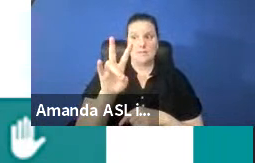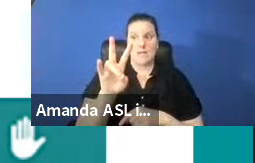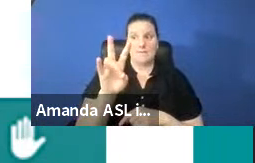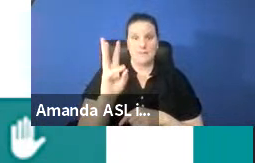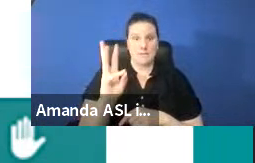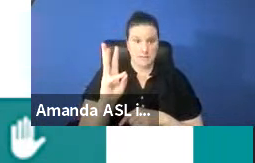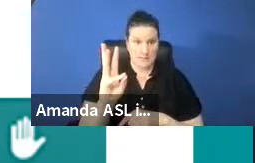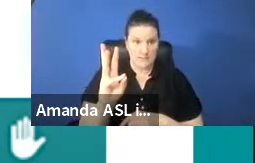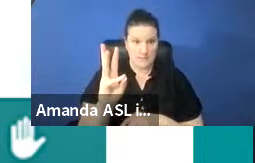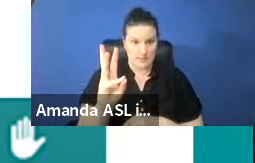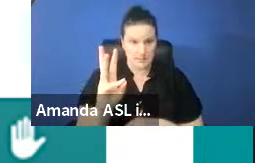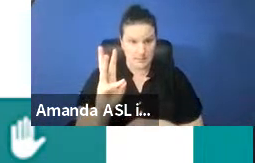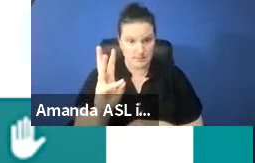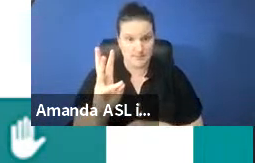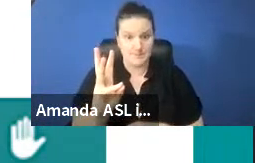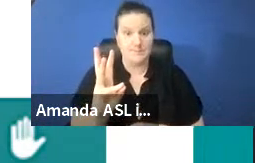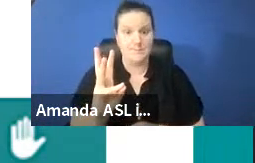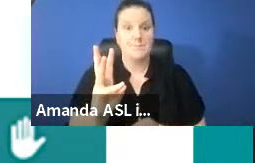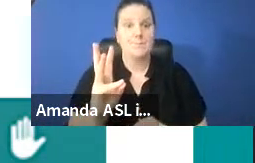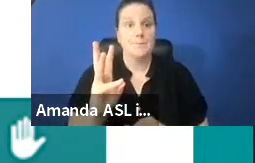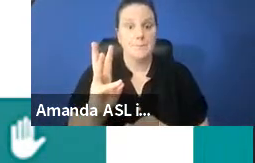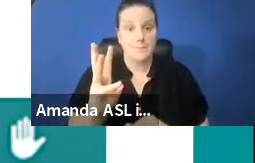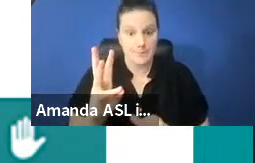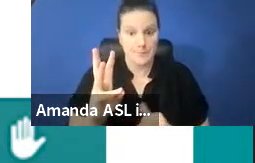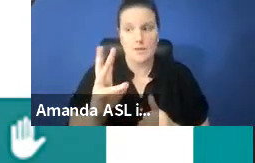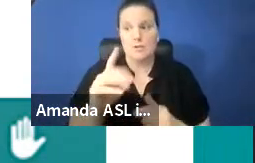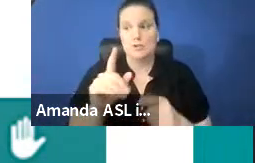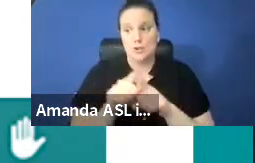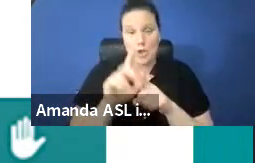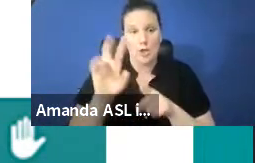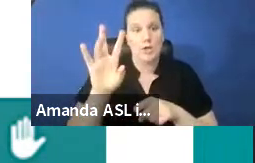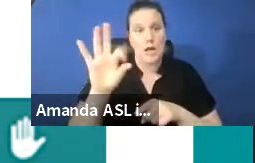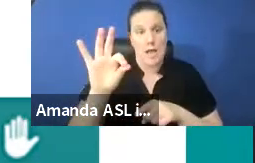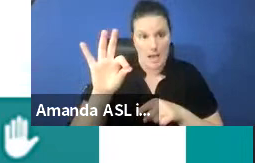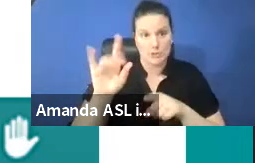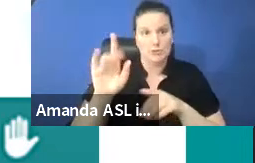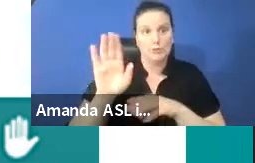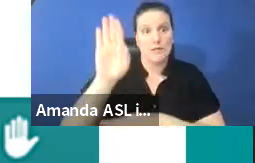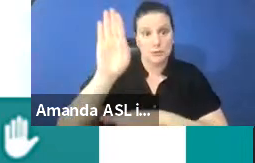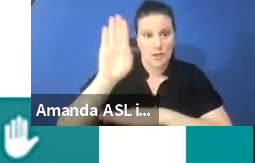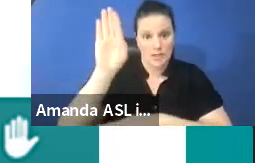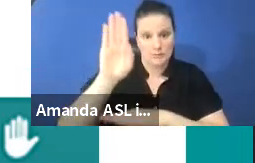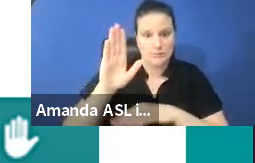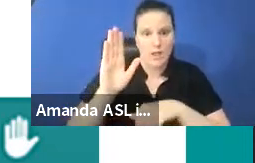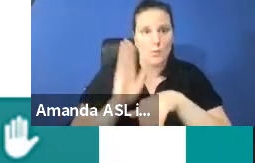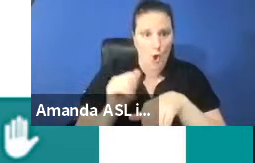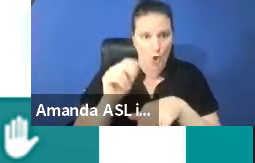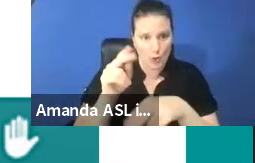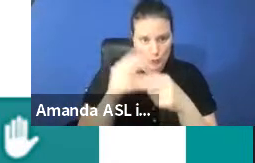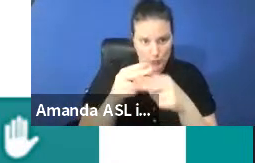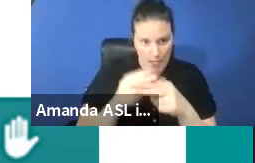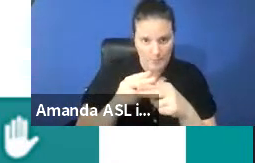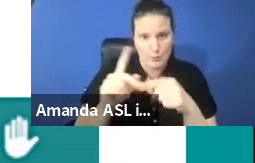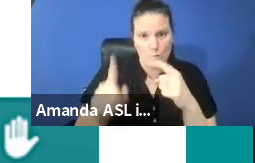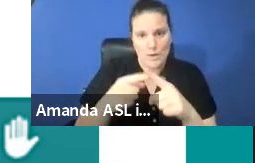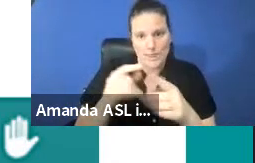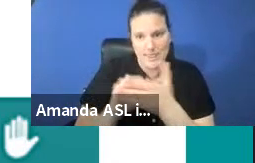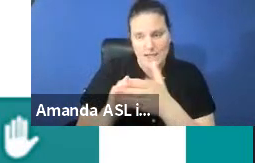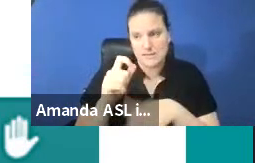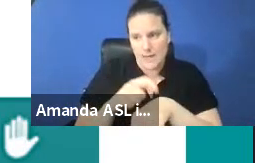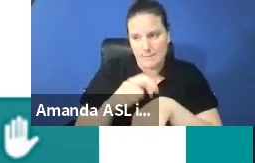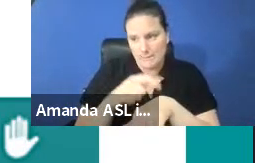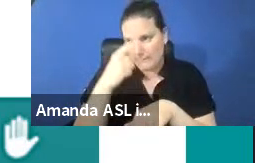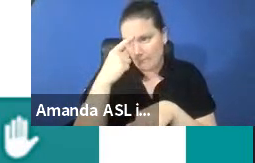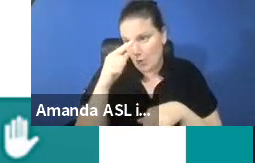701376. You'll want to dial *9 to raise your hand. I'll call on you when it's time for